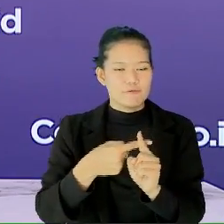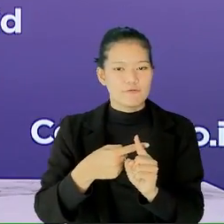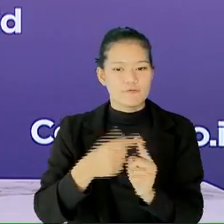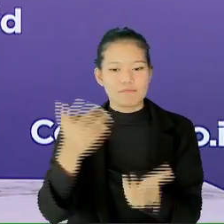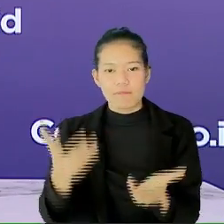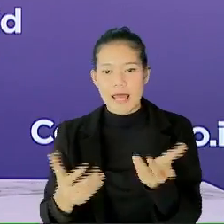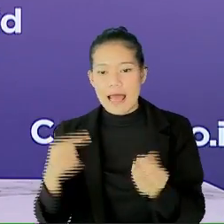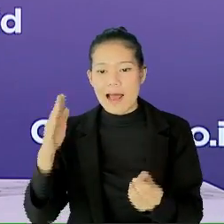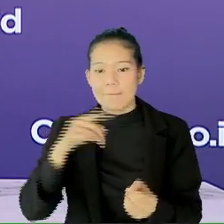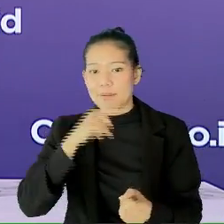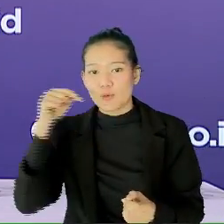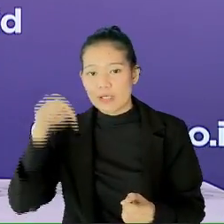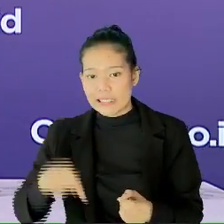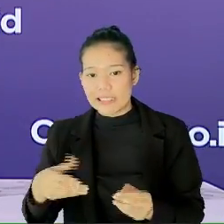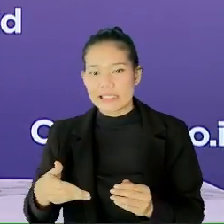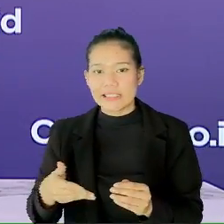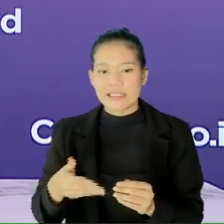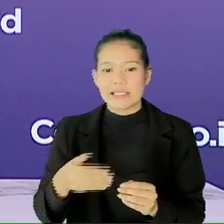previous week from